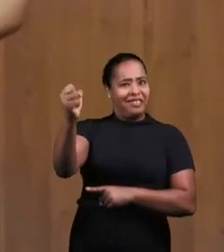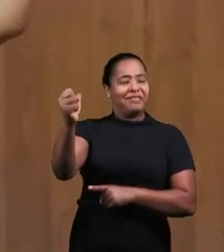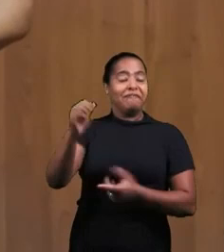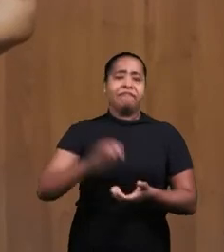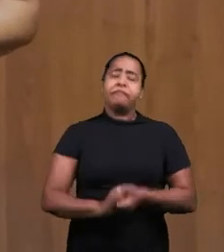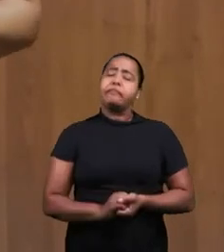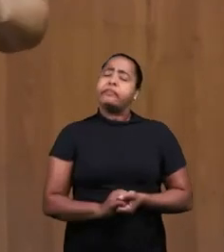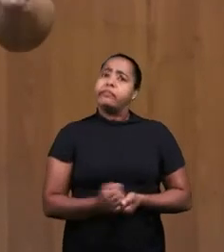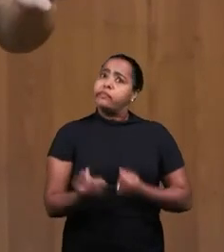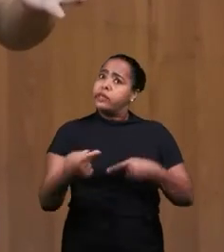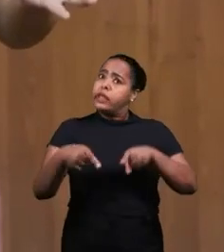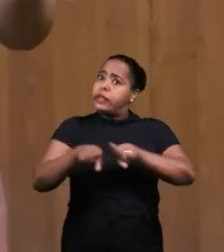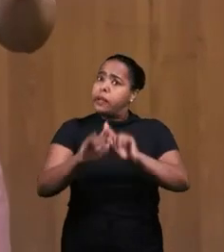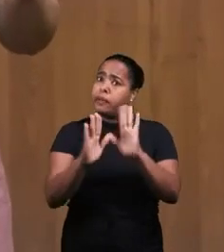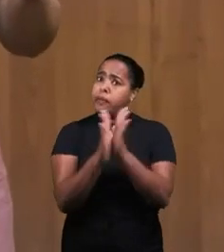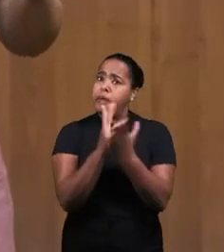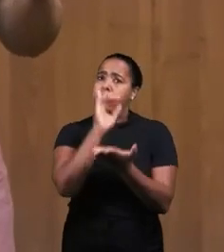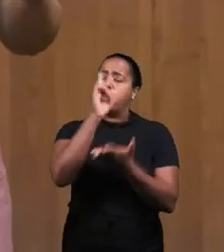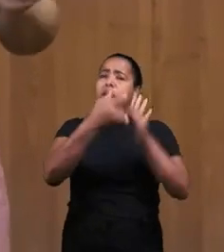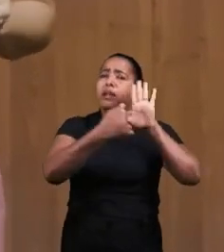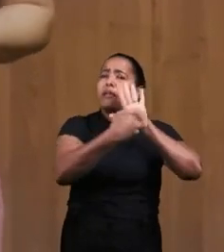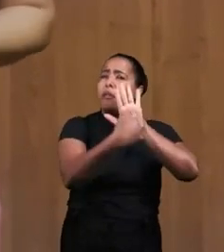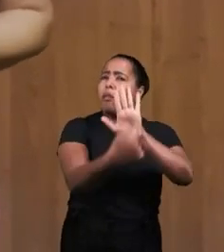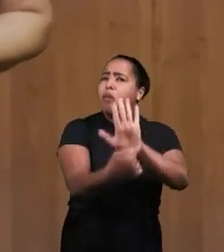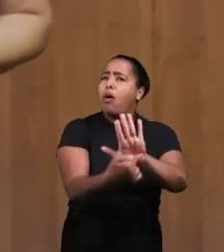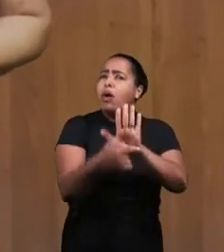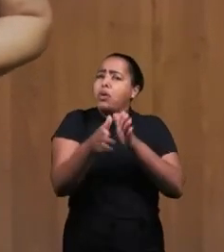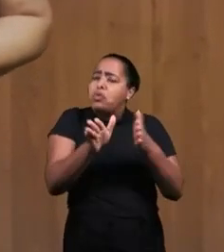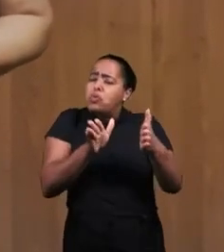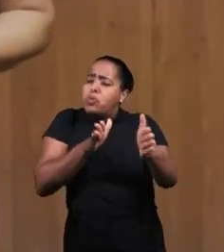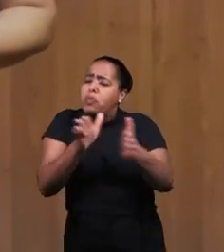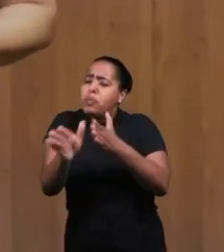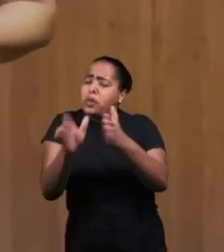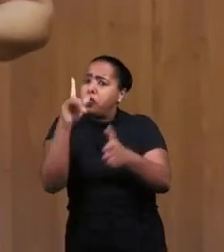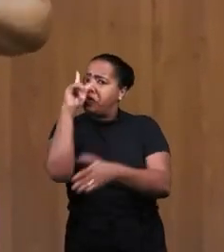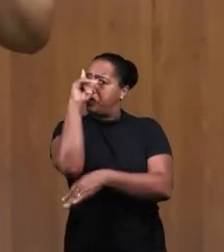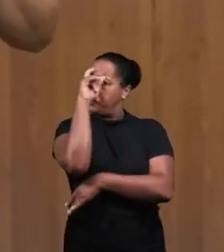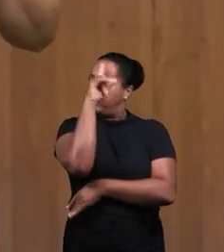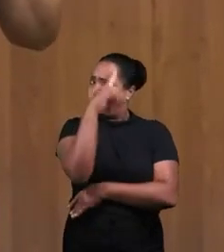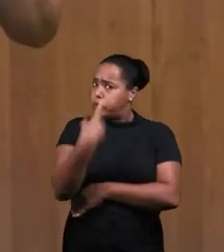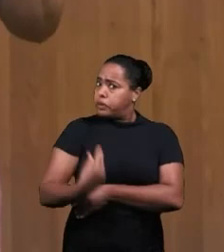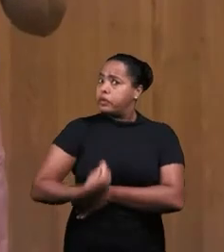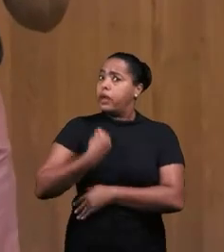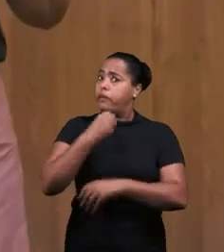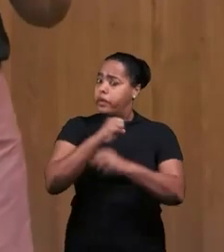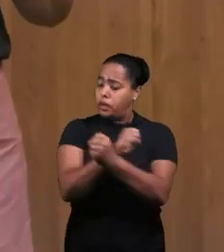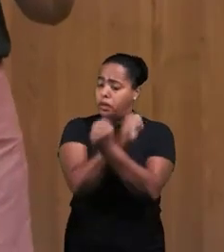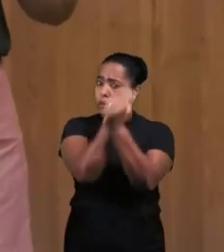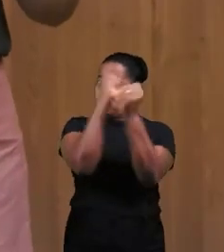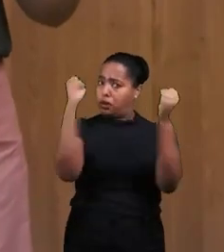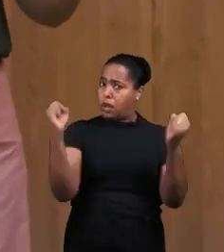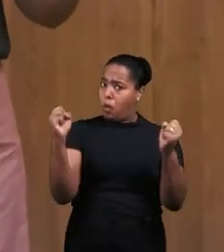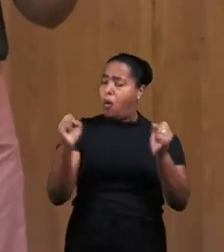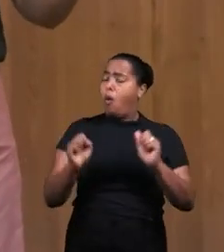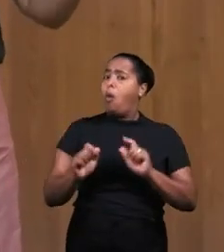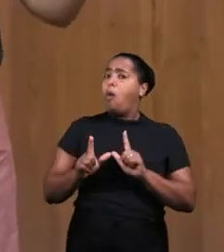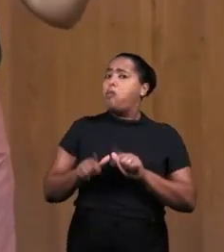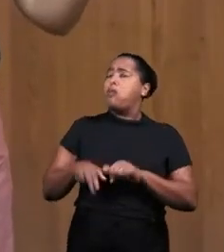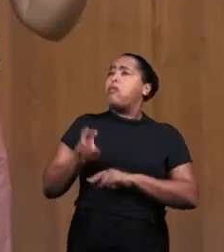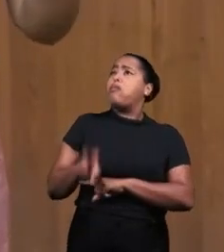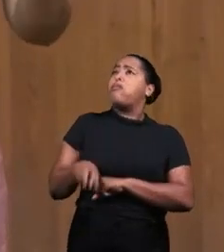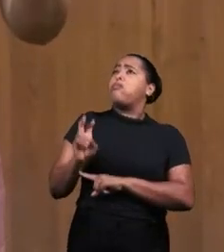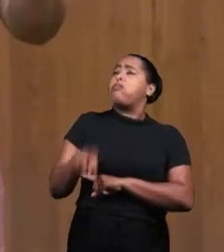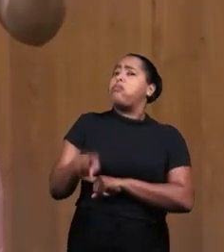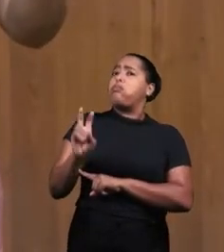The Word also tells us about a difficult situation that Samson lived. When he was traveling,